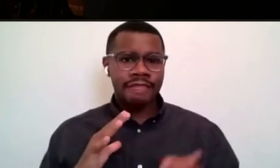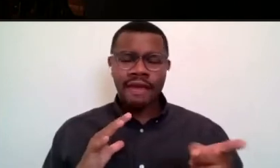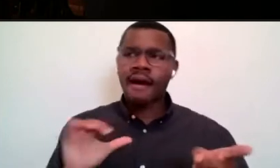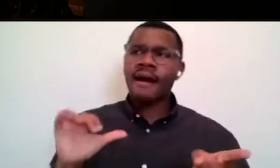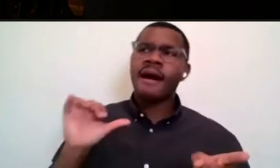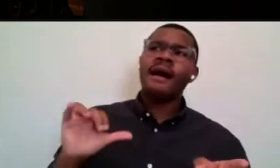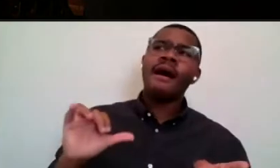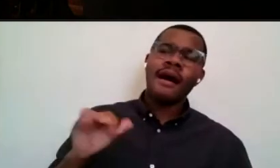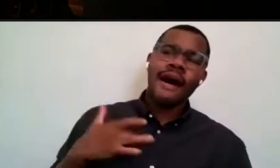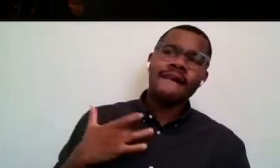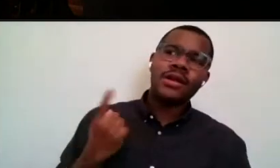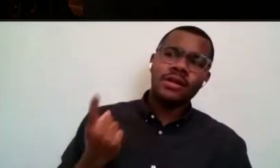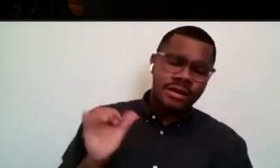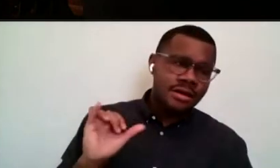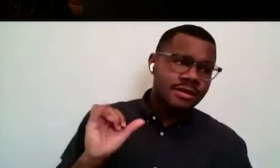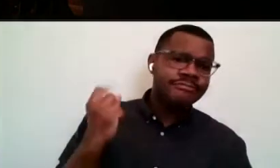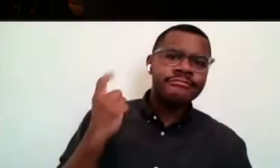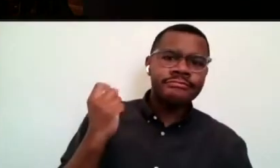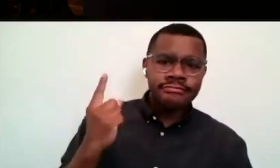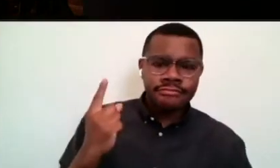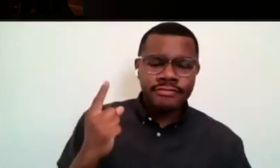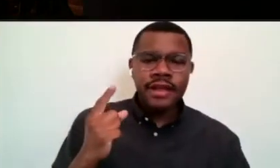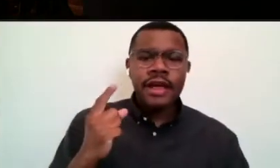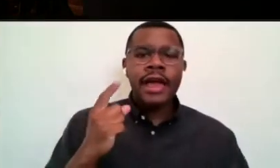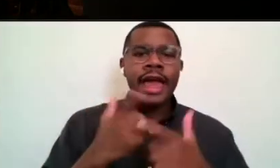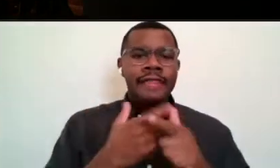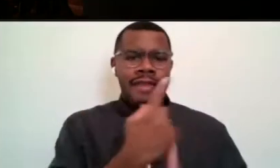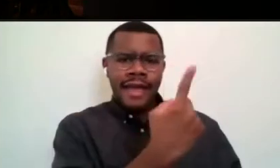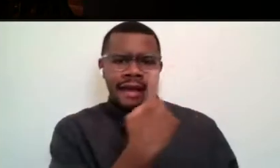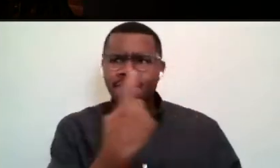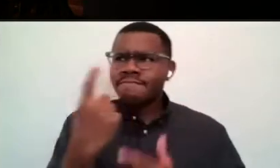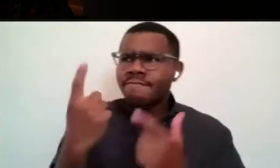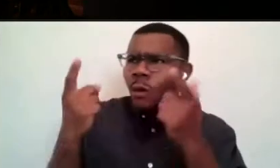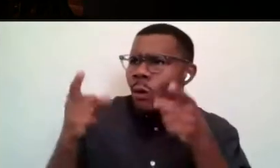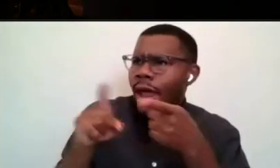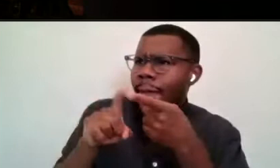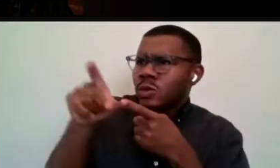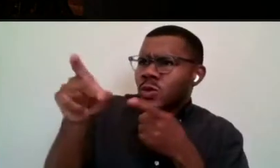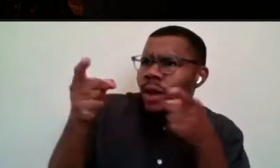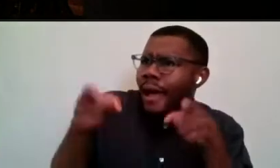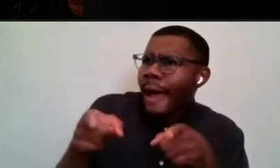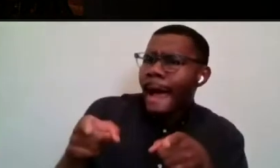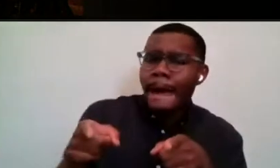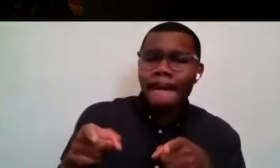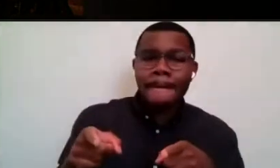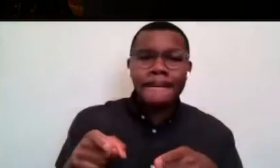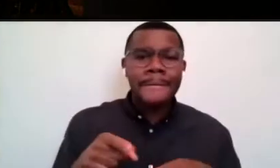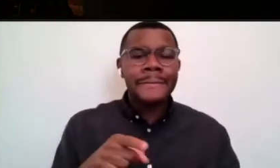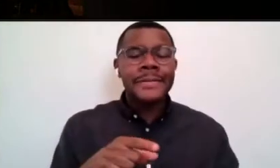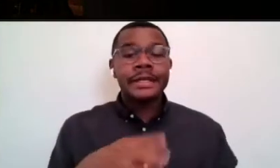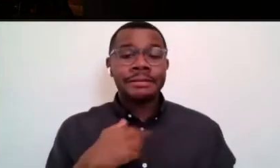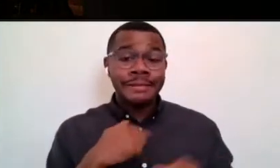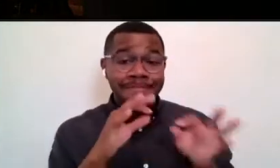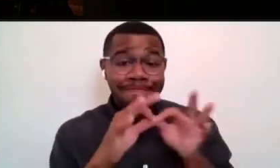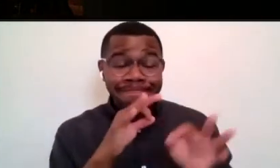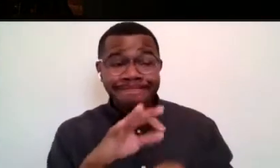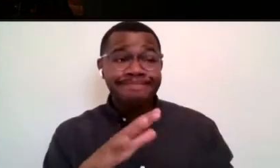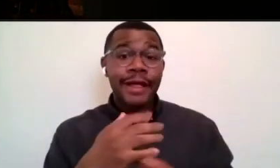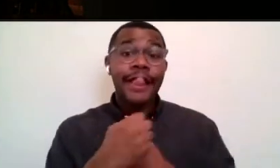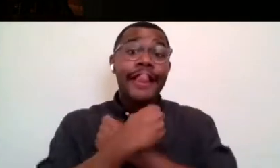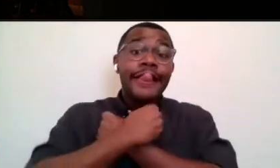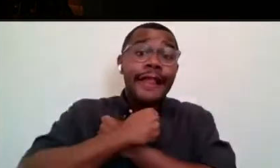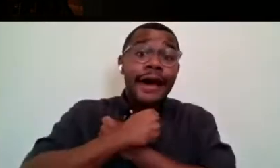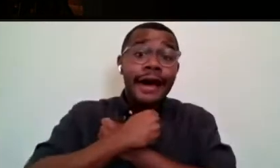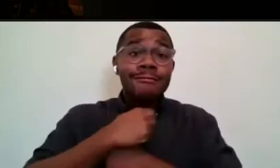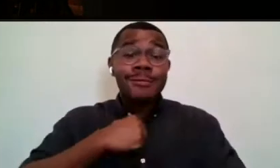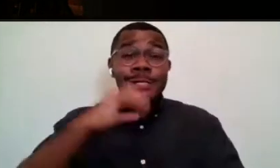what happened to you? And I say, well, you know, I stopped looking for love in all the wrong places. You know, and I started